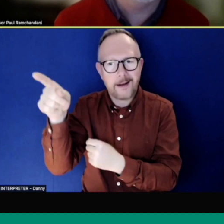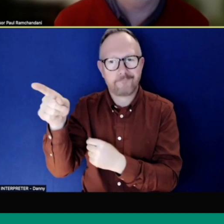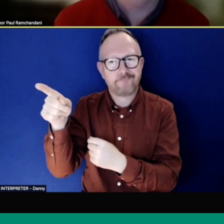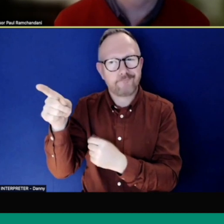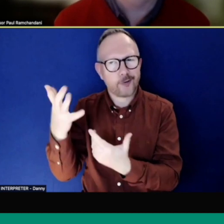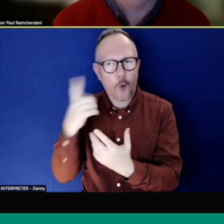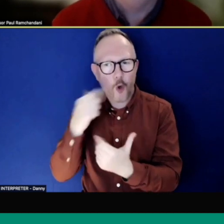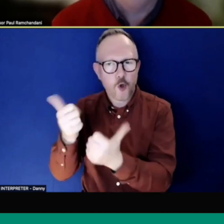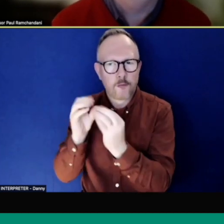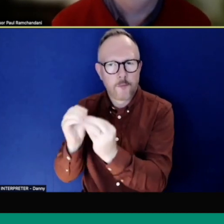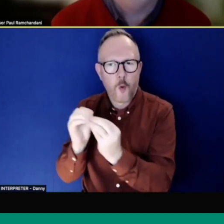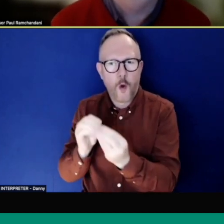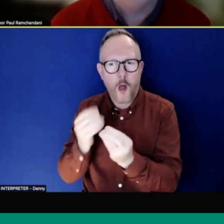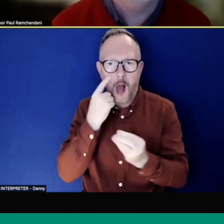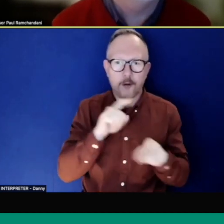please.